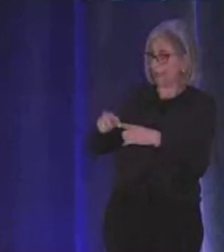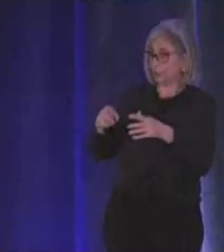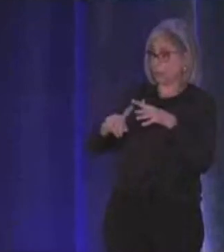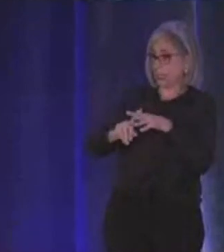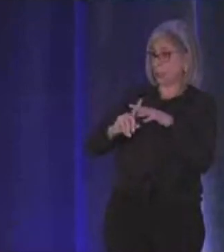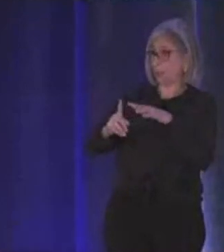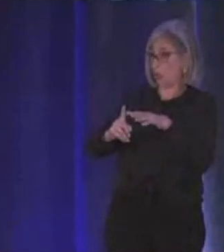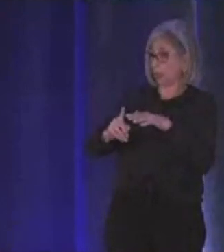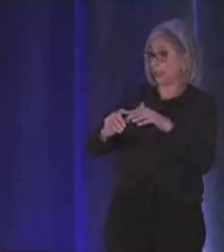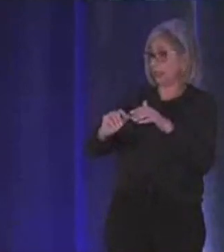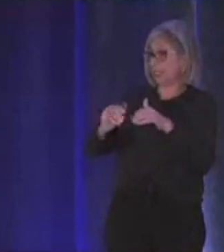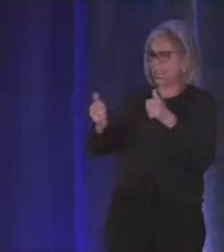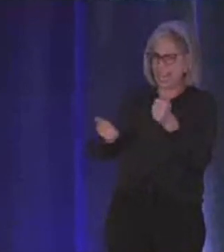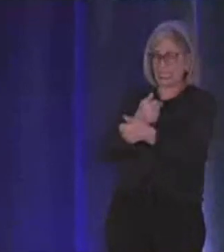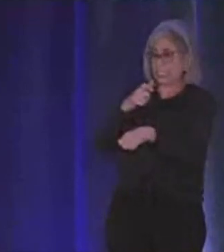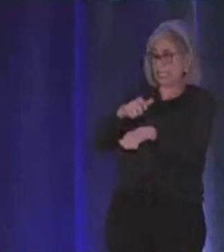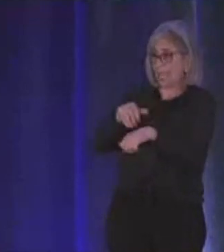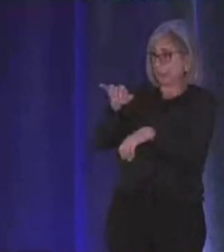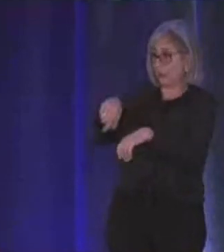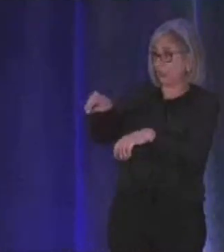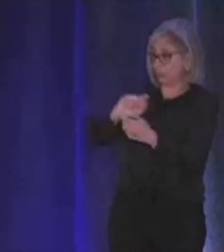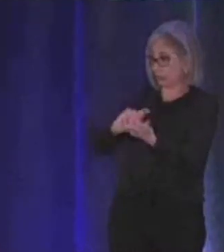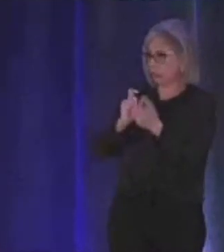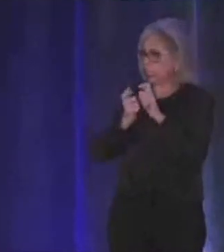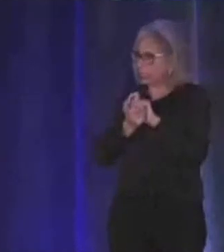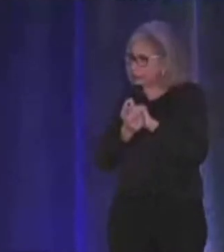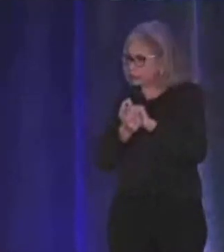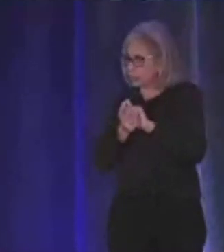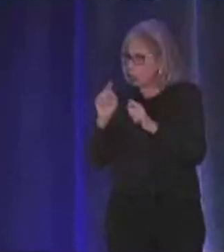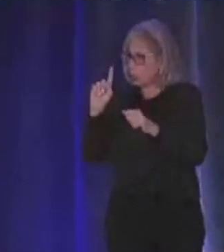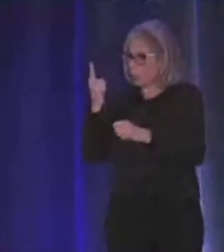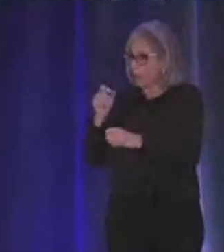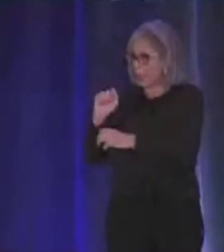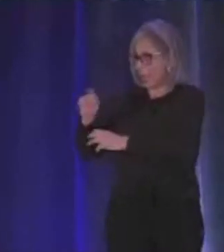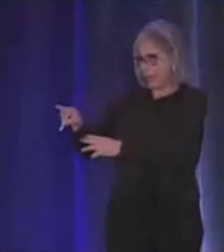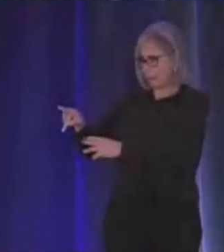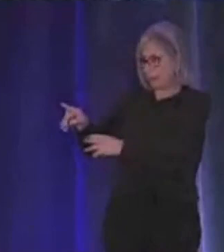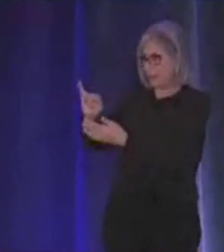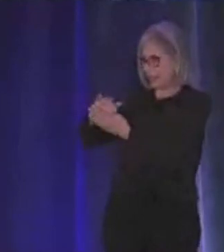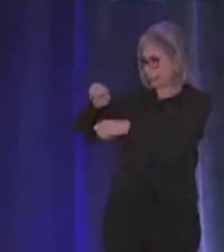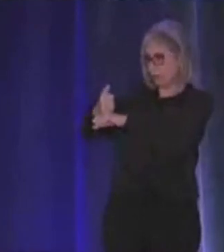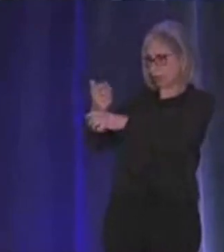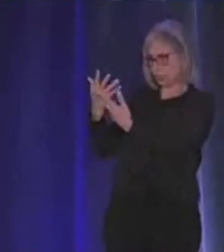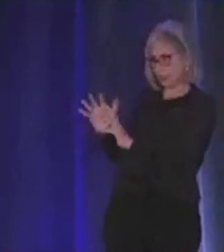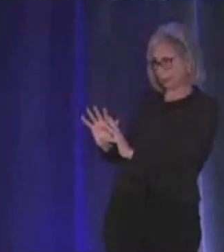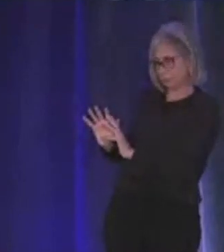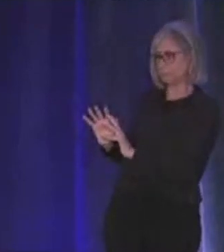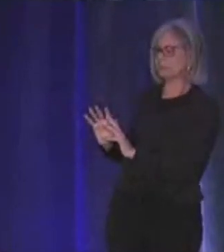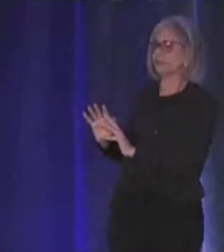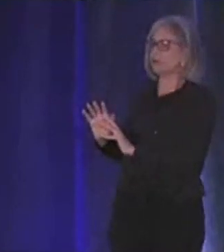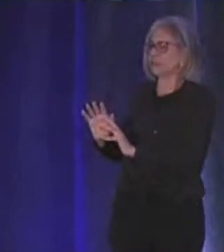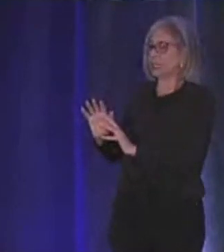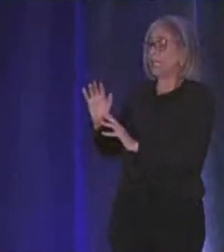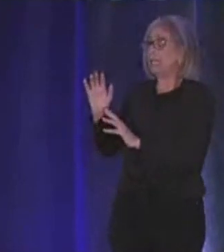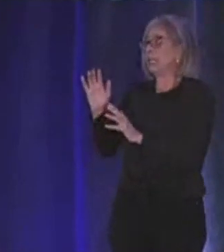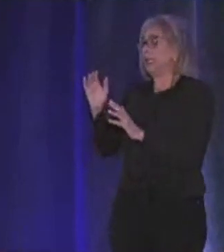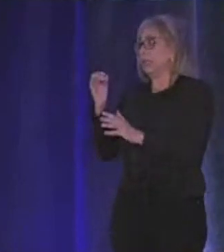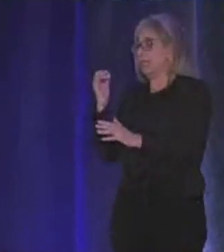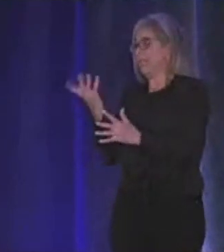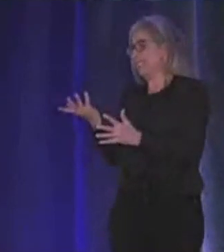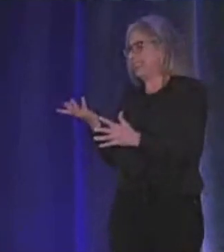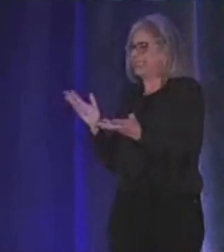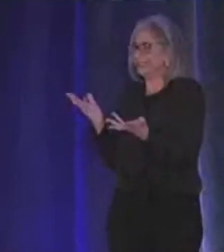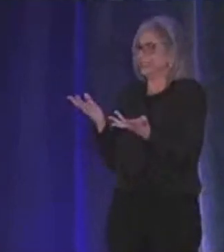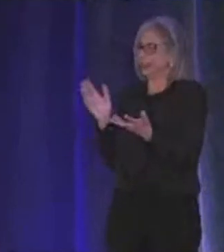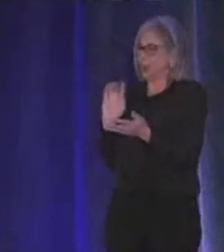deployed, however, anytime there is a change to one of the apps that has been installed. And in a way that kind of defeats